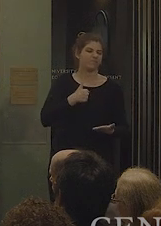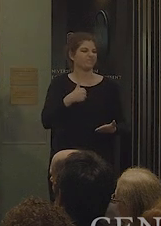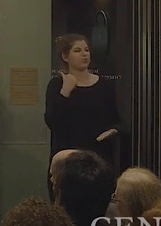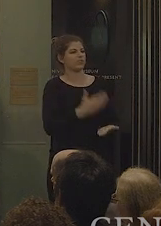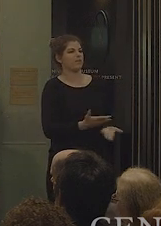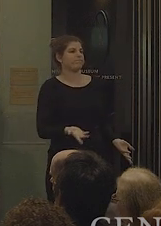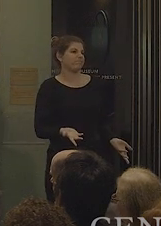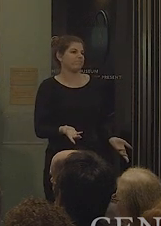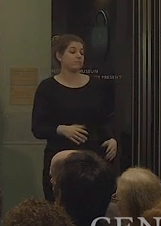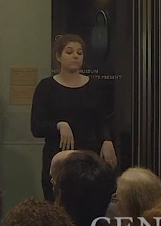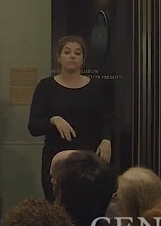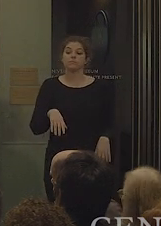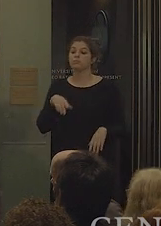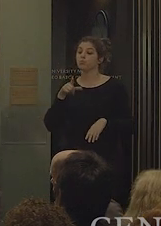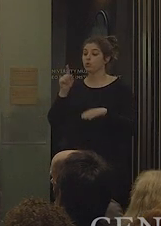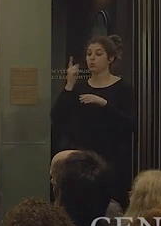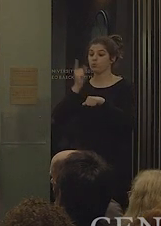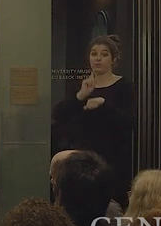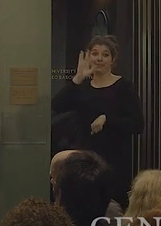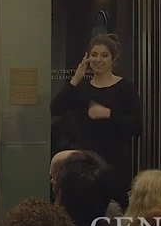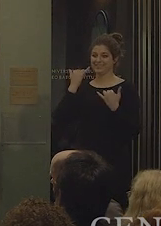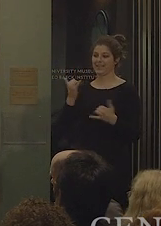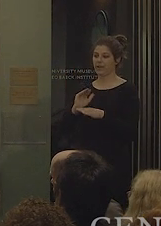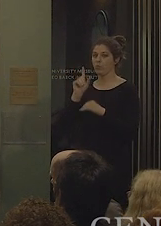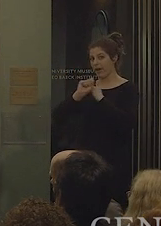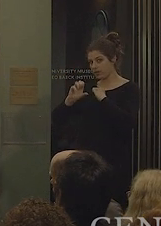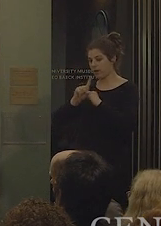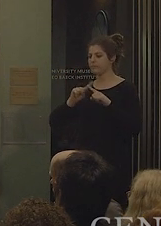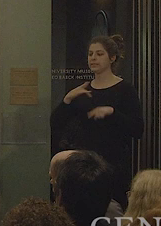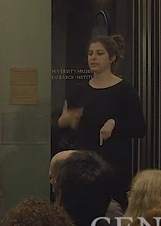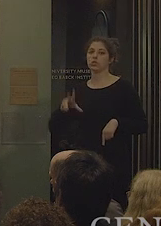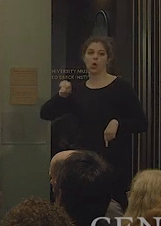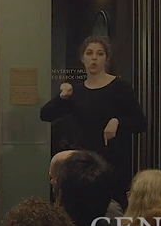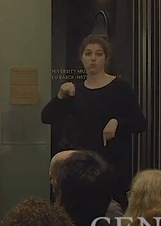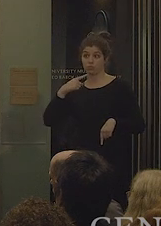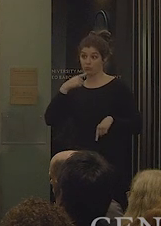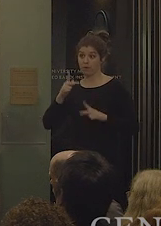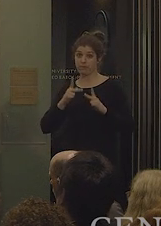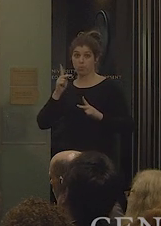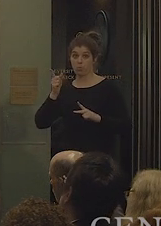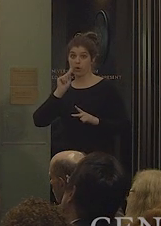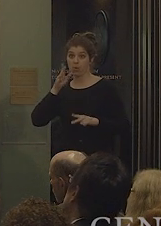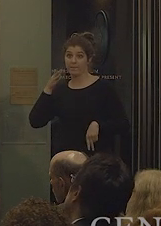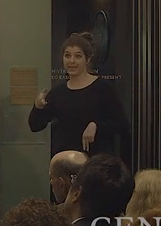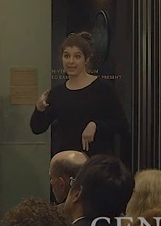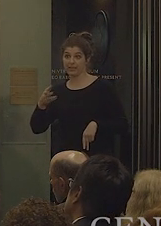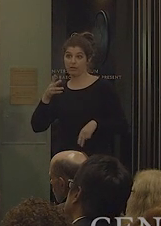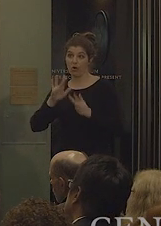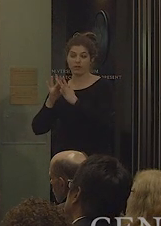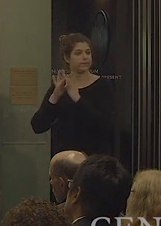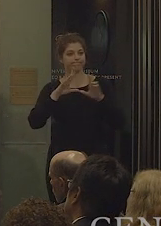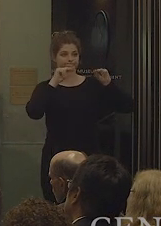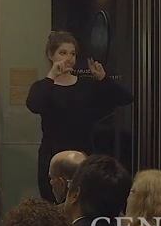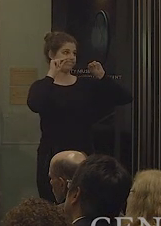When you do speaking engagements, tonight you advertised, but typically, no. Do you tell people in advance where you're going to be? Nope. Do you say it online?